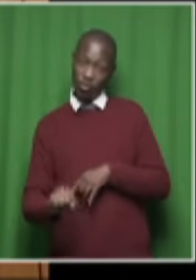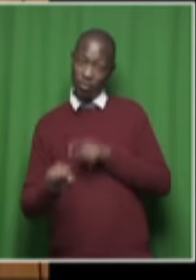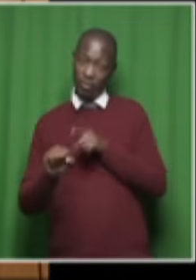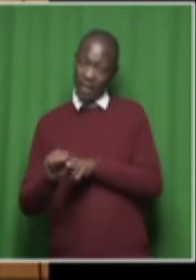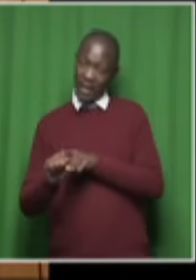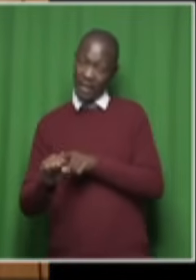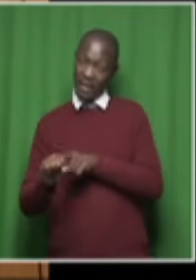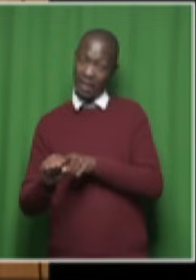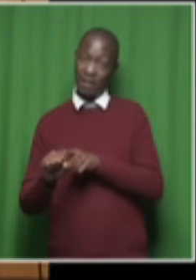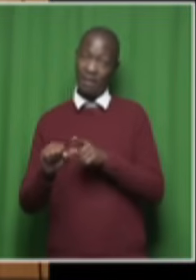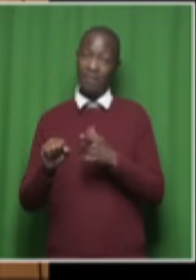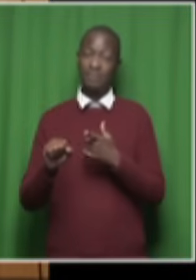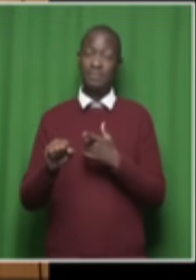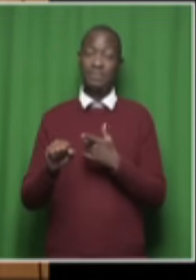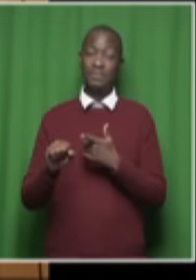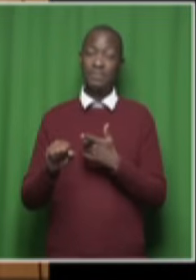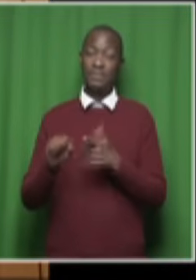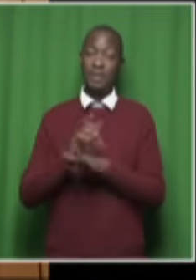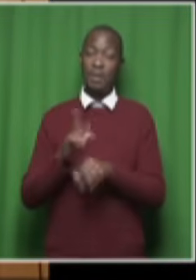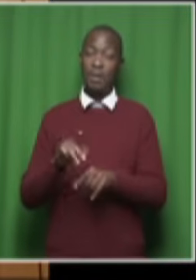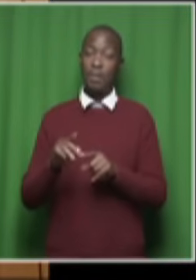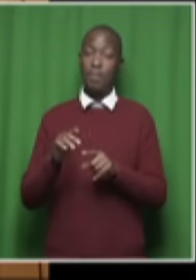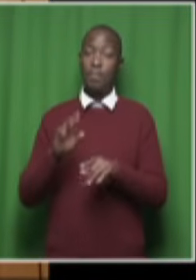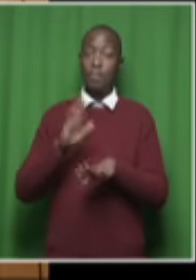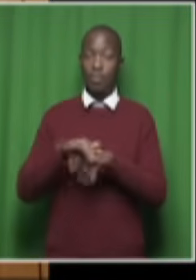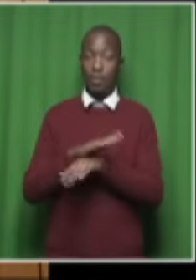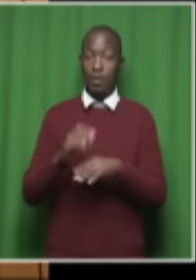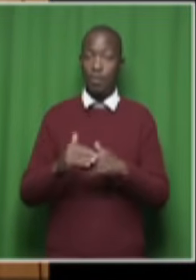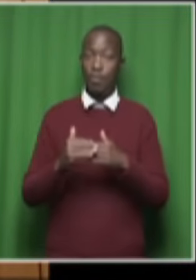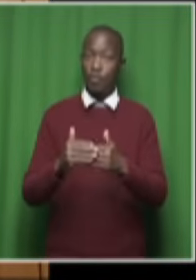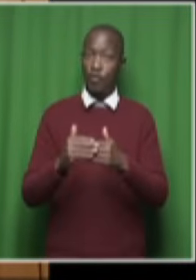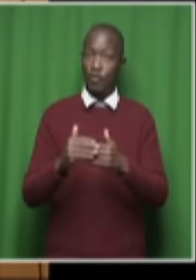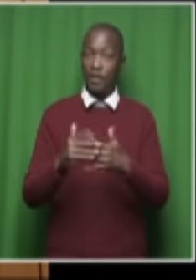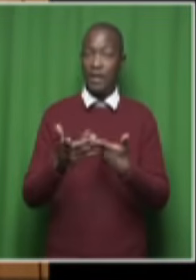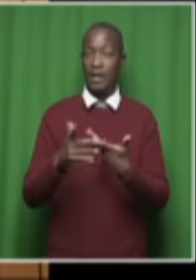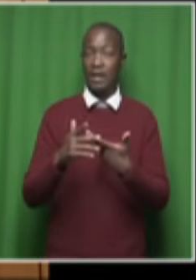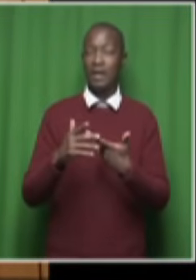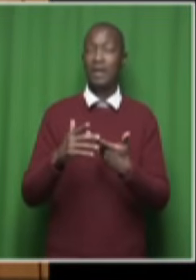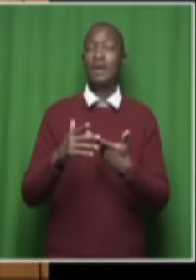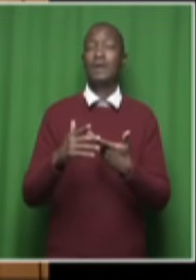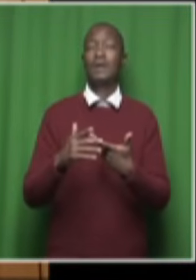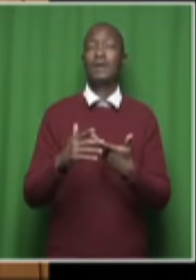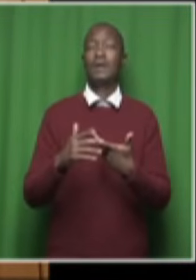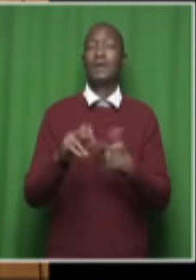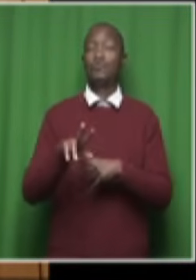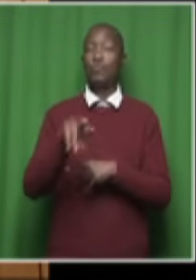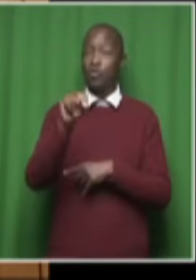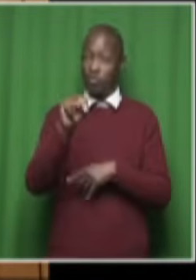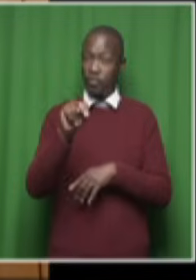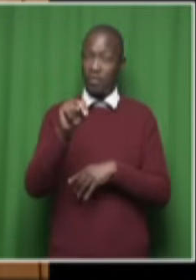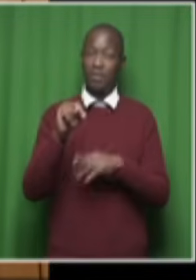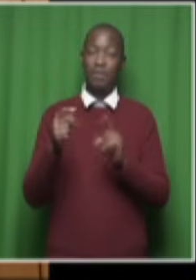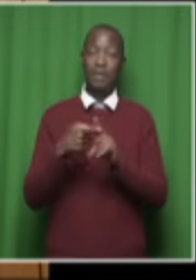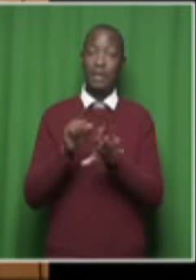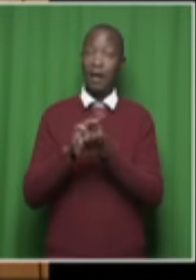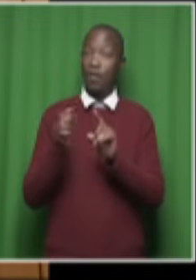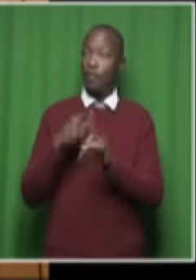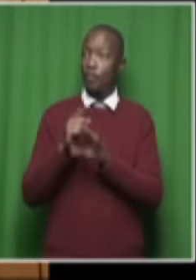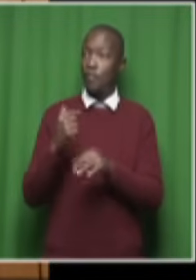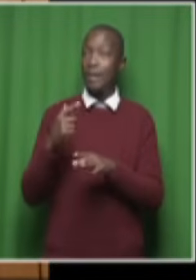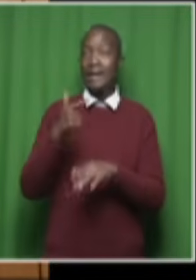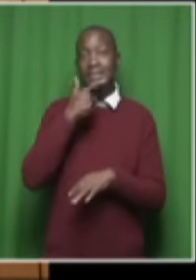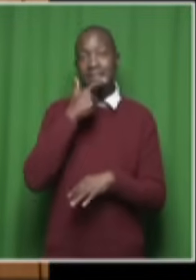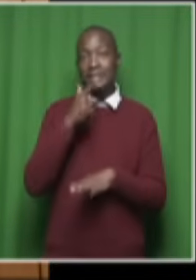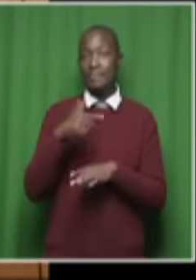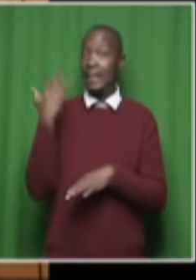off, more strongly, they move further north, and so that determines their position. Now, since December last year, we